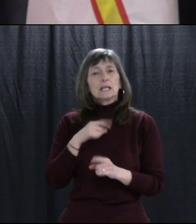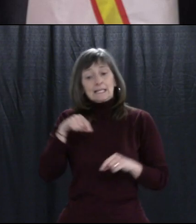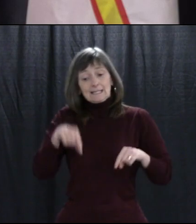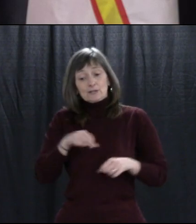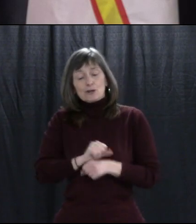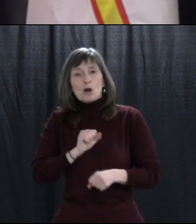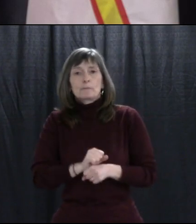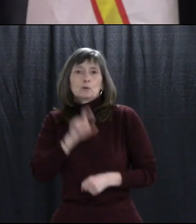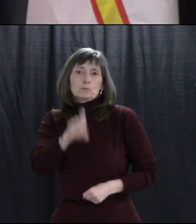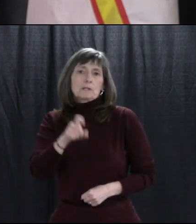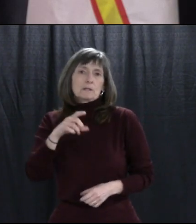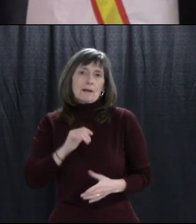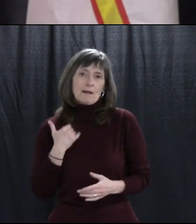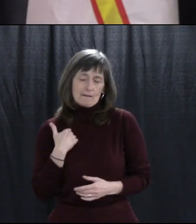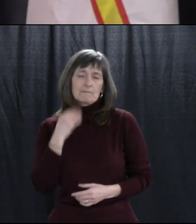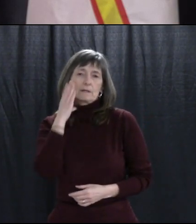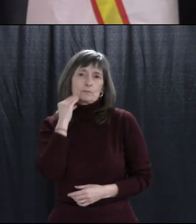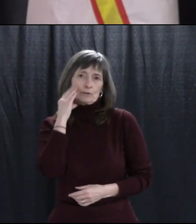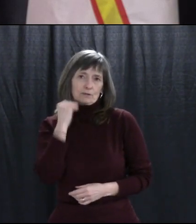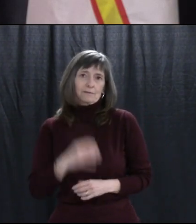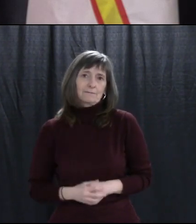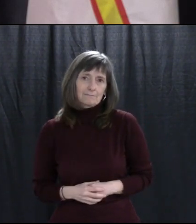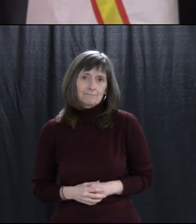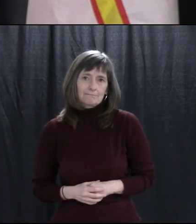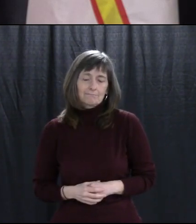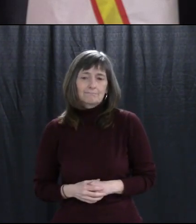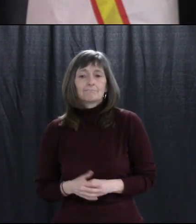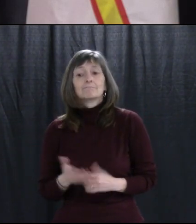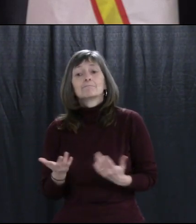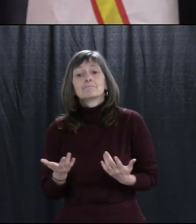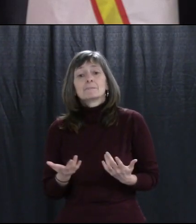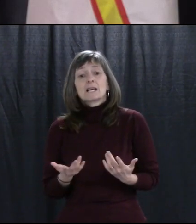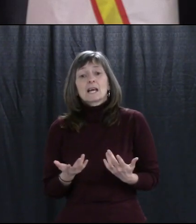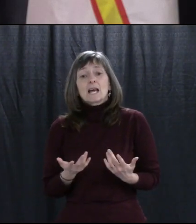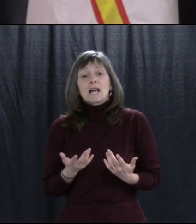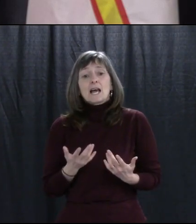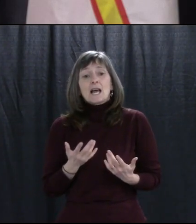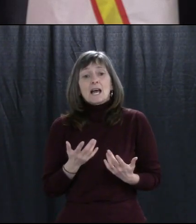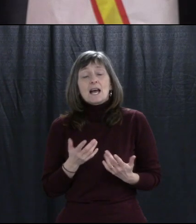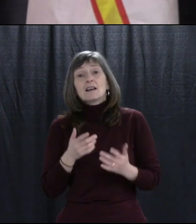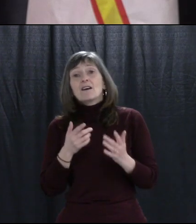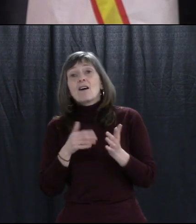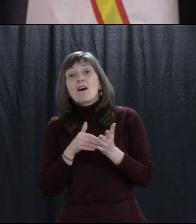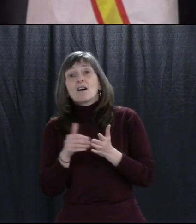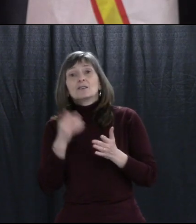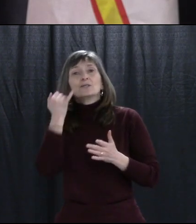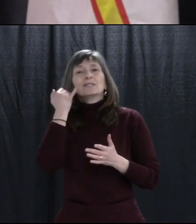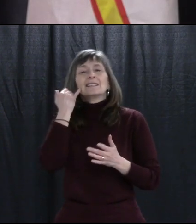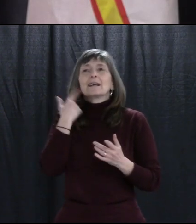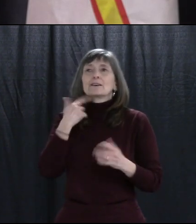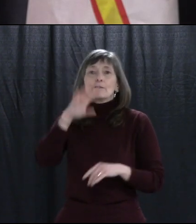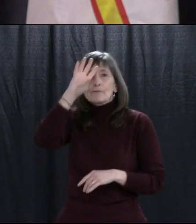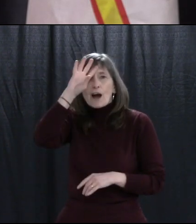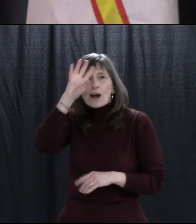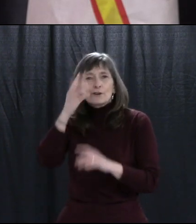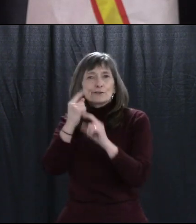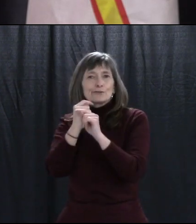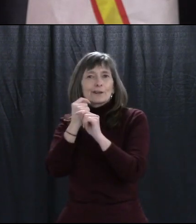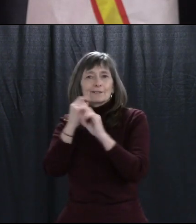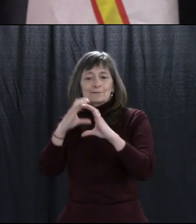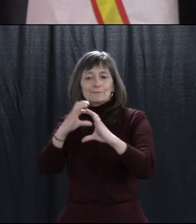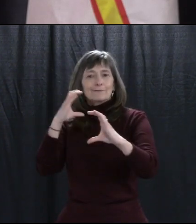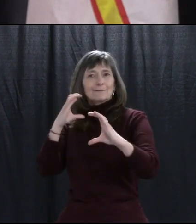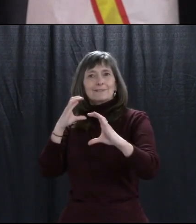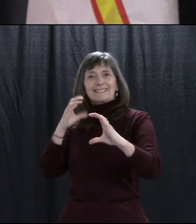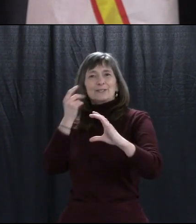job, and not often do you see a postcard or a card on the back of a fire truck that says novice